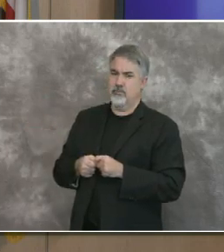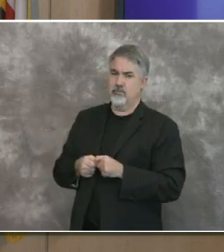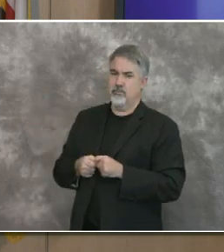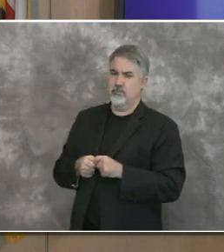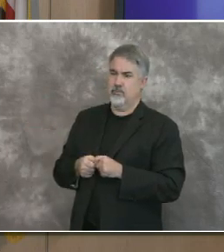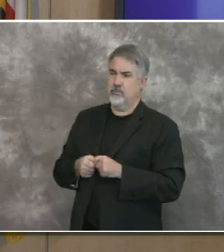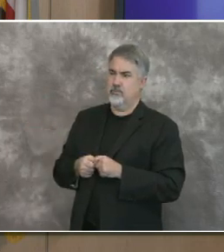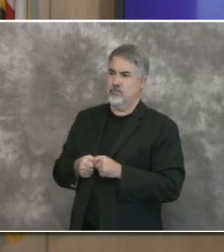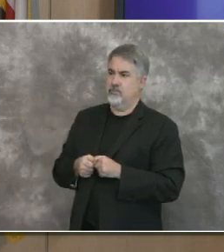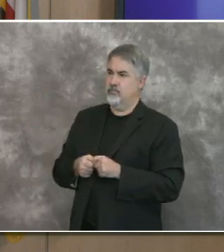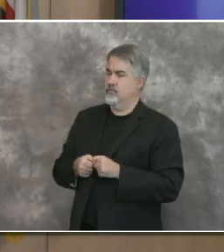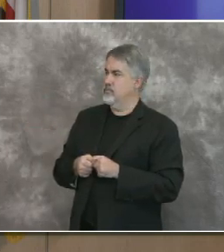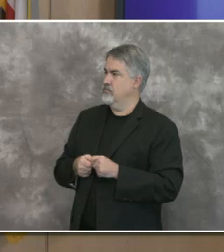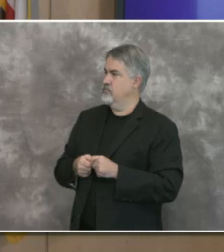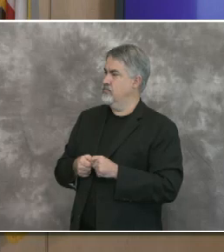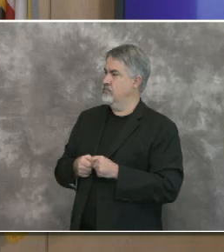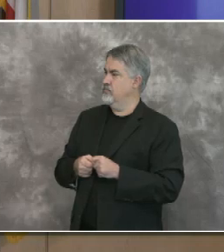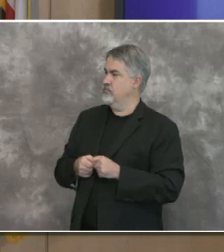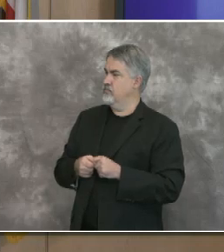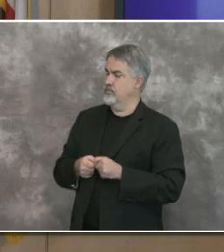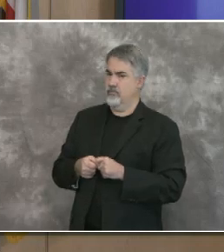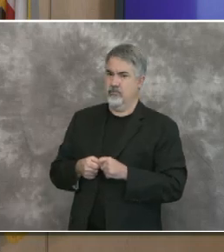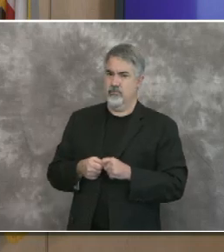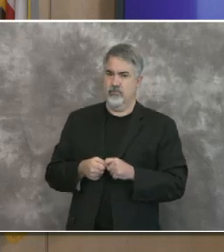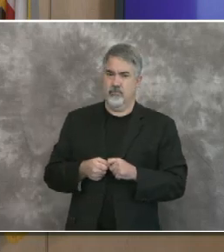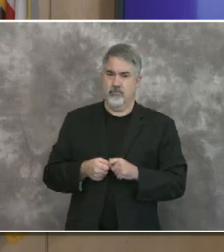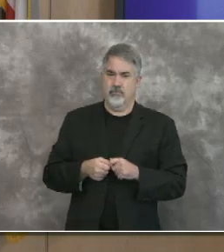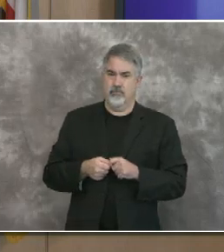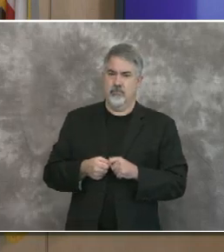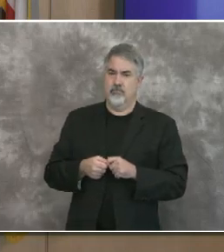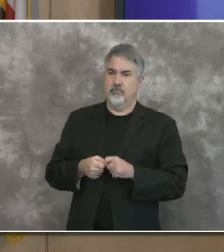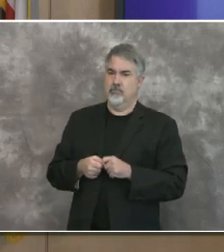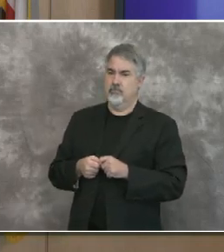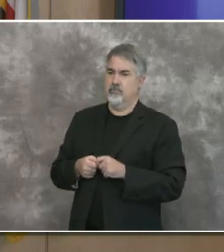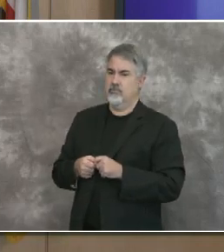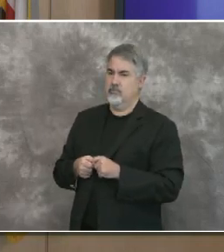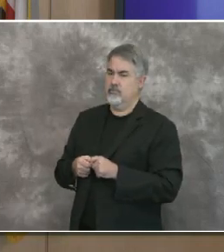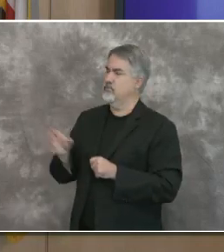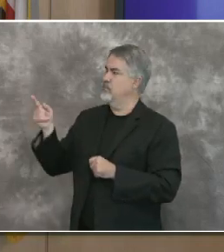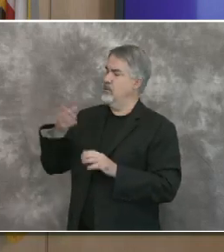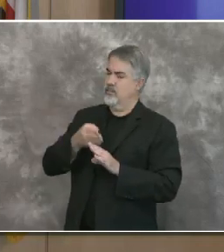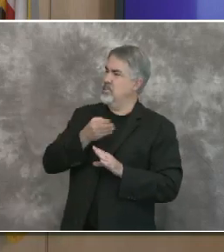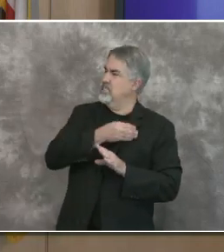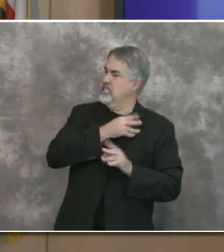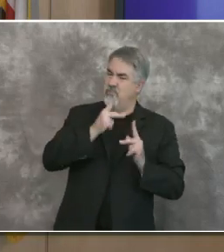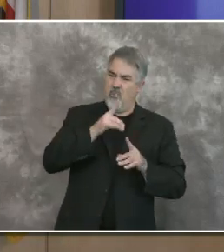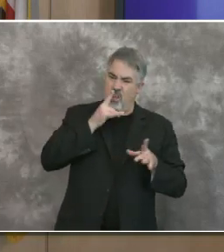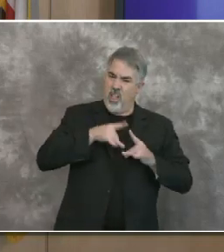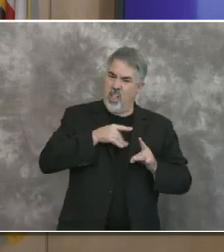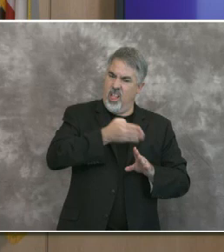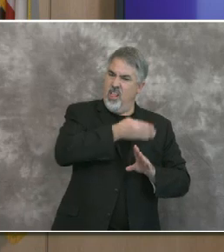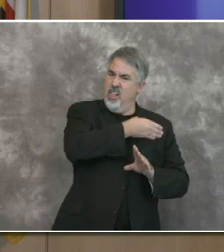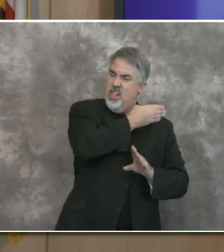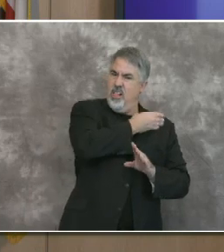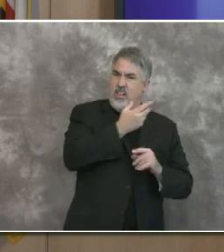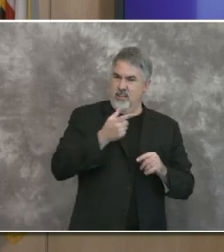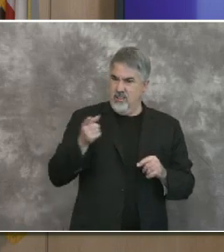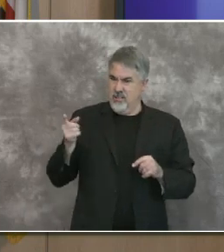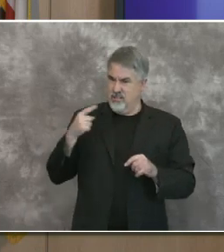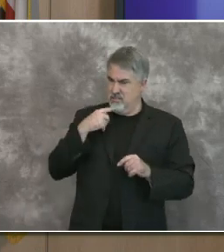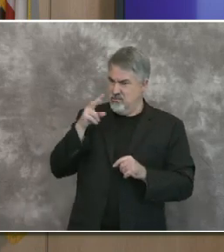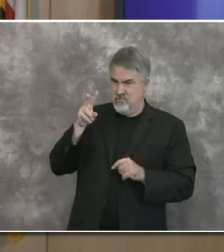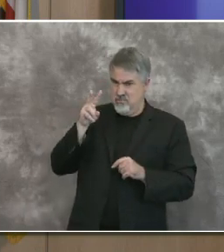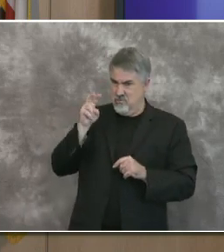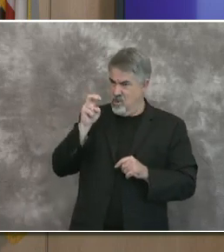are close to around 200 now that have been hired. I was wondering if you could share some more information on sort